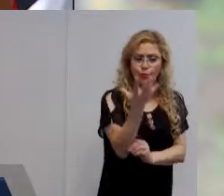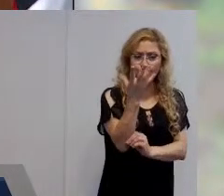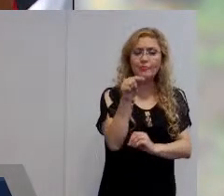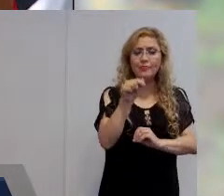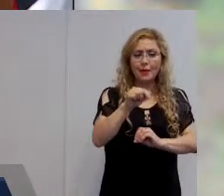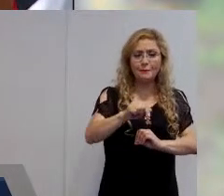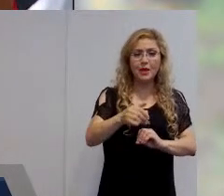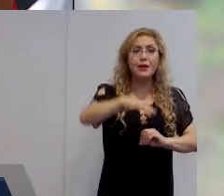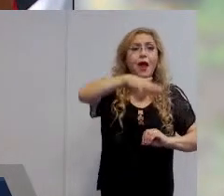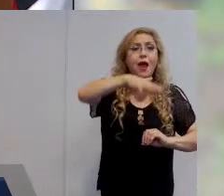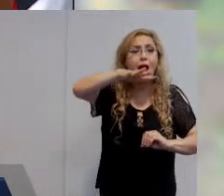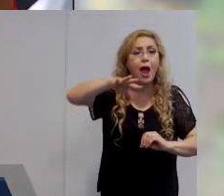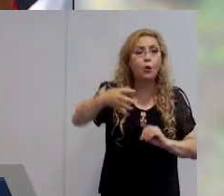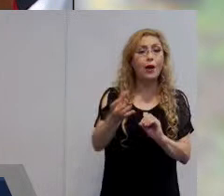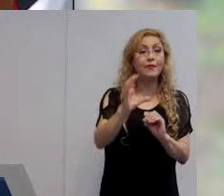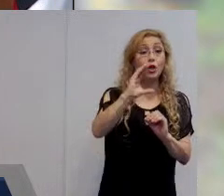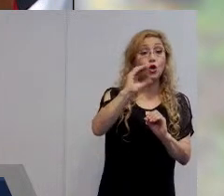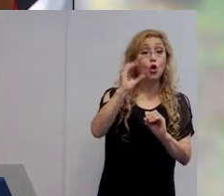soursop, and other